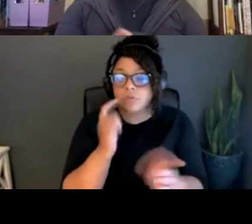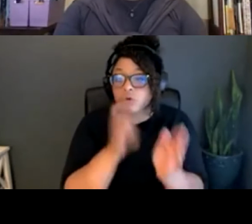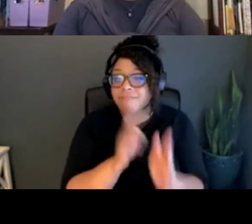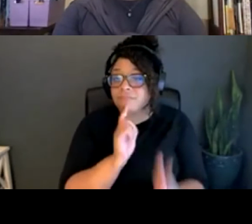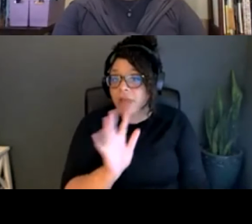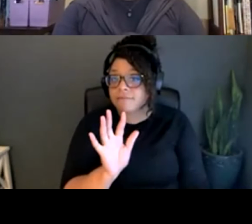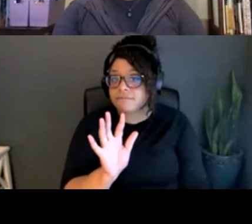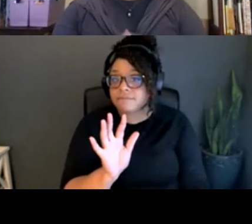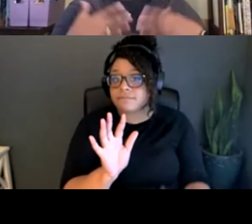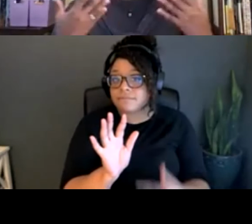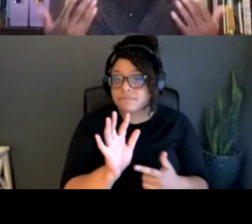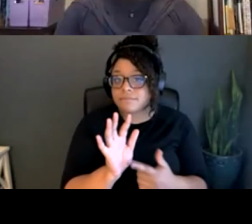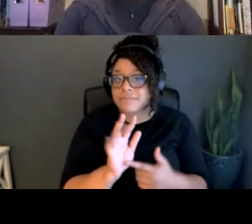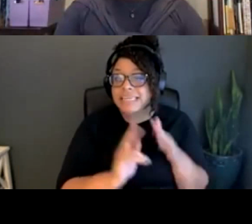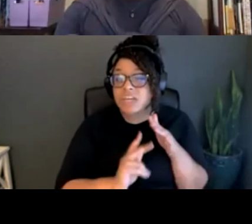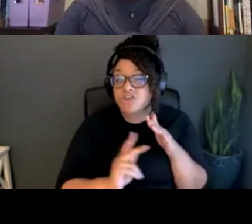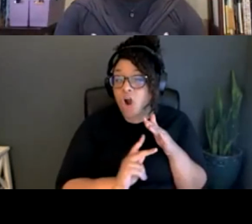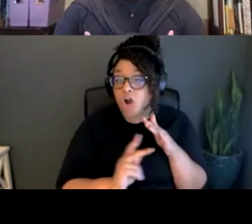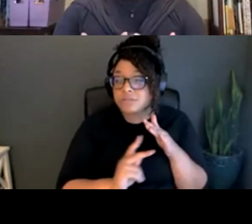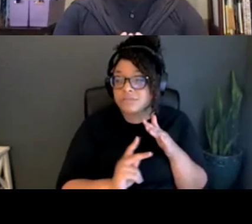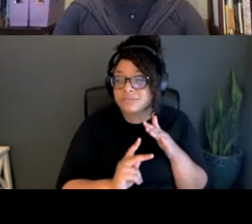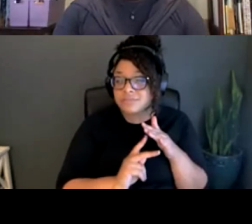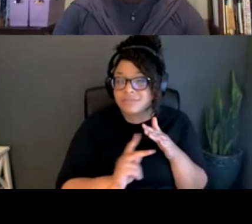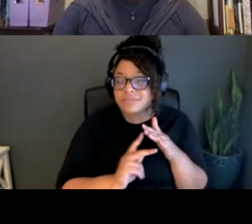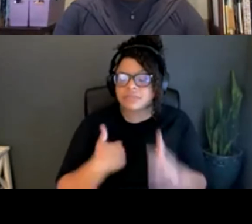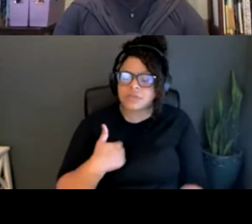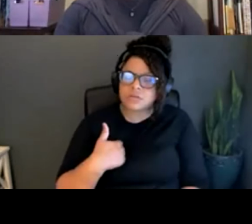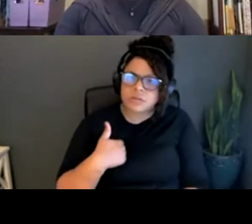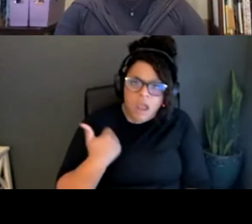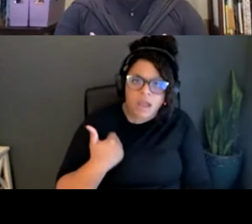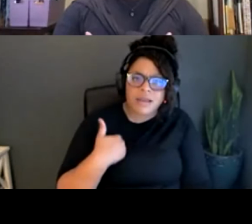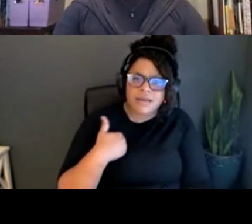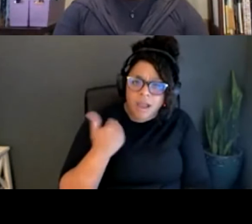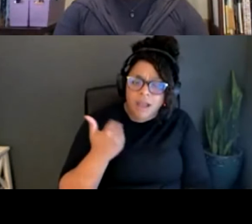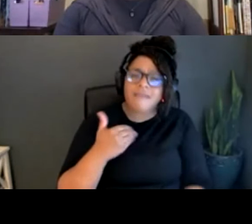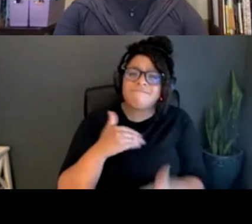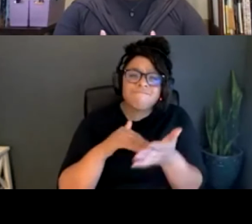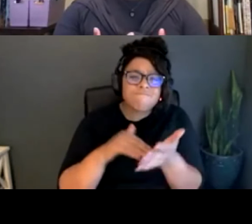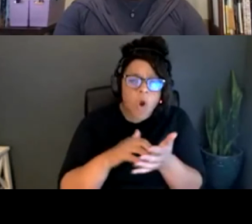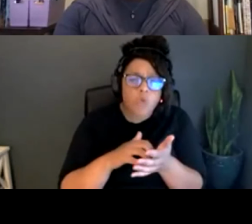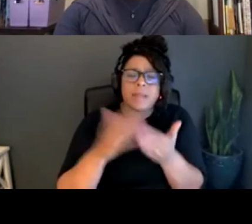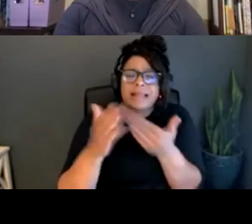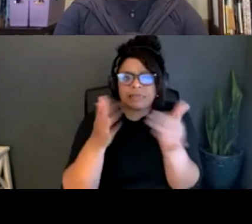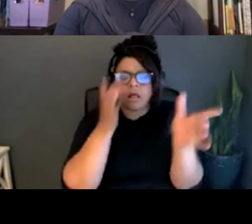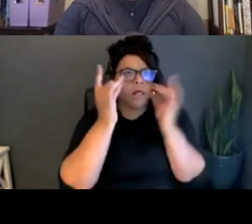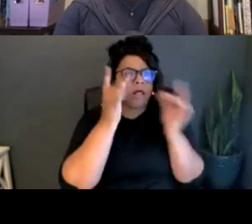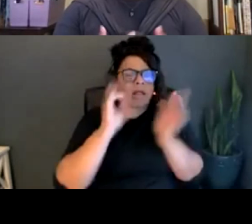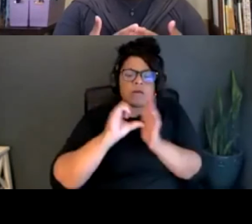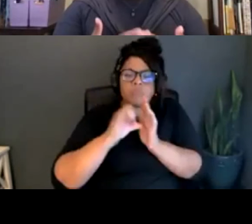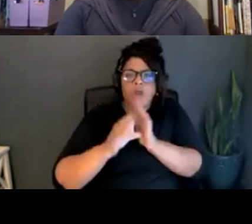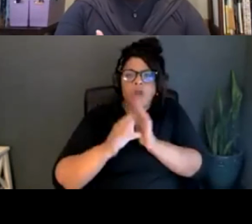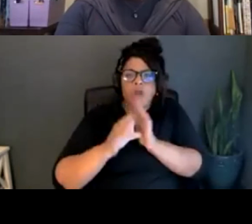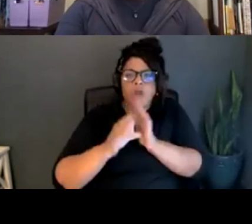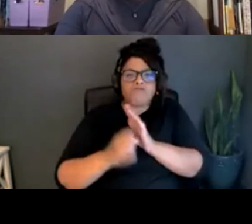5 years old, kindergarten, extremely young, vulnerable, impressionable,